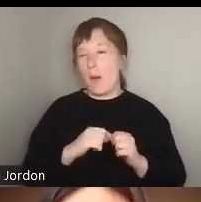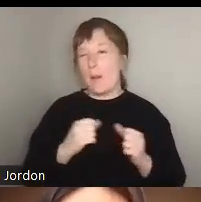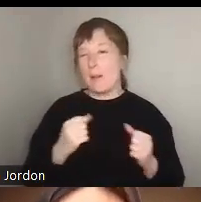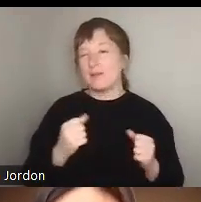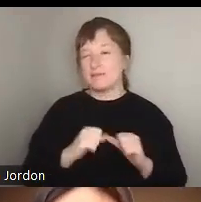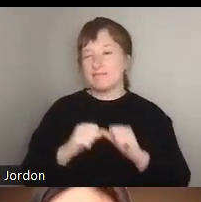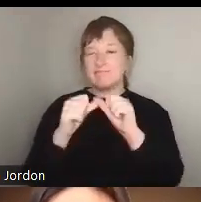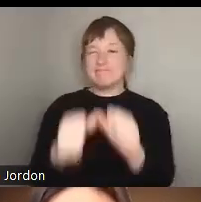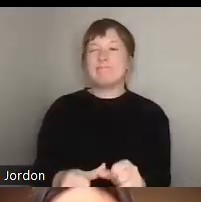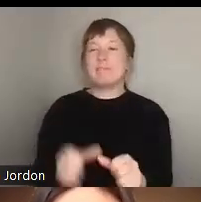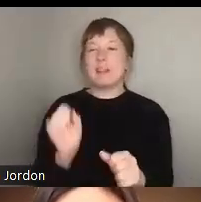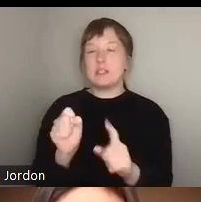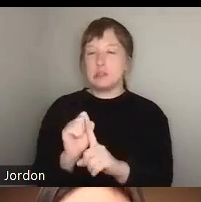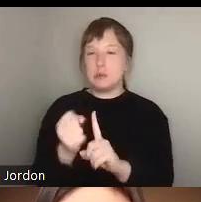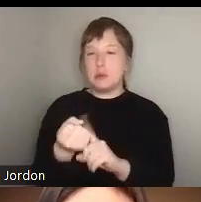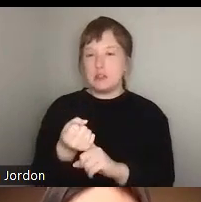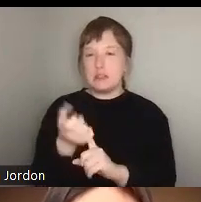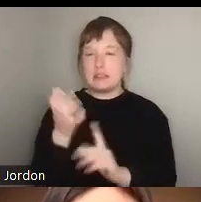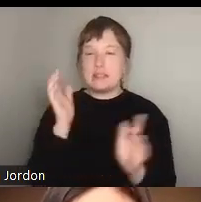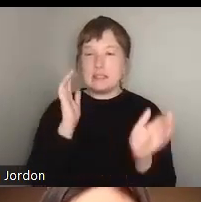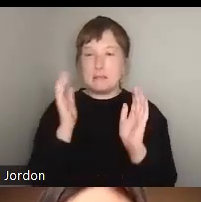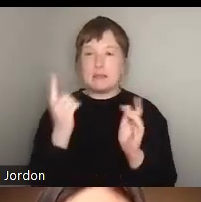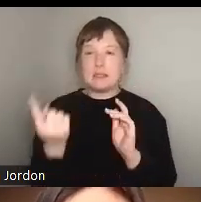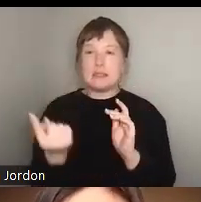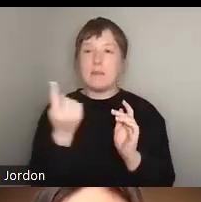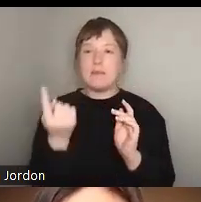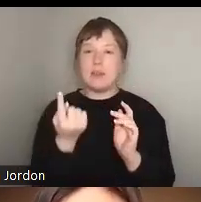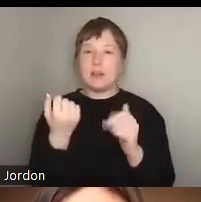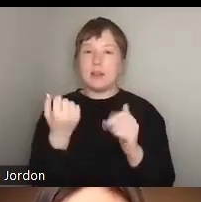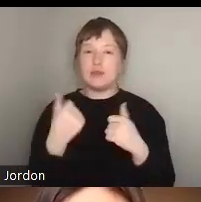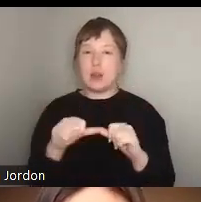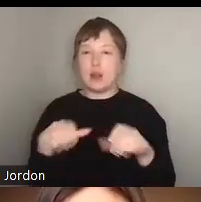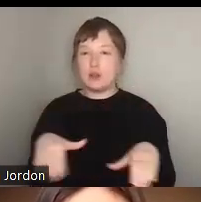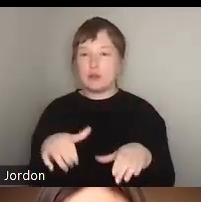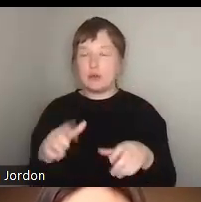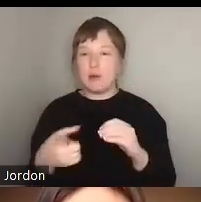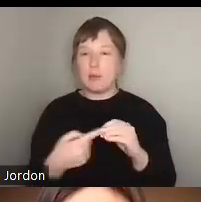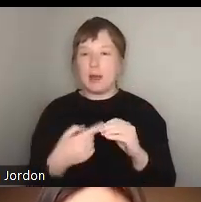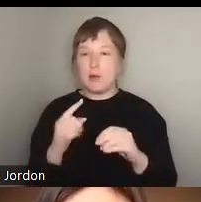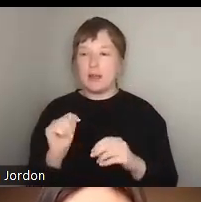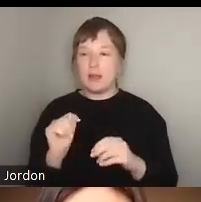this, since it seems like something is trying to be done about it.